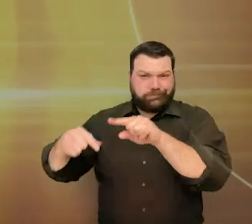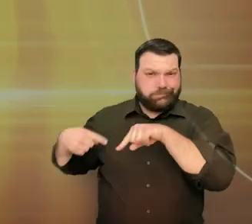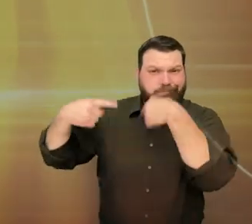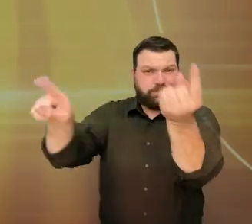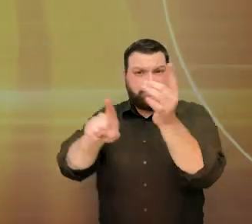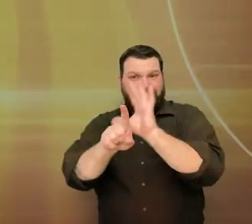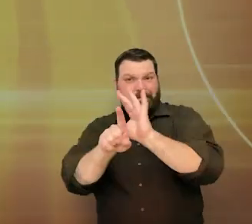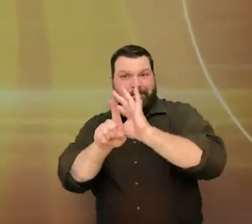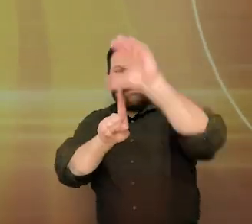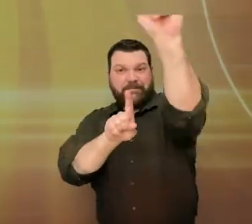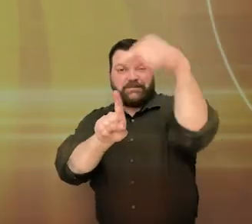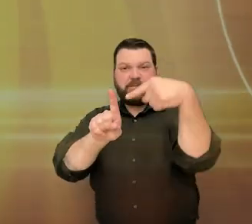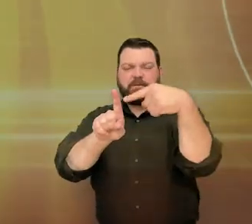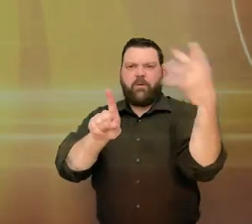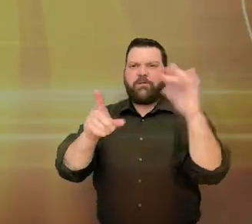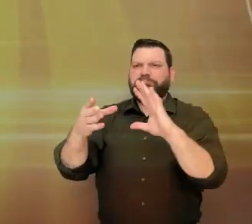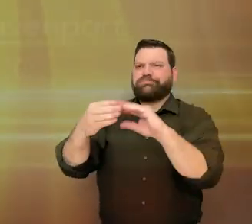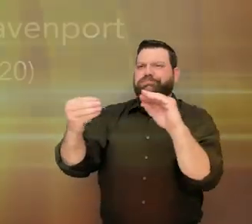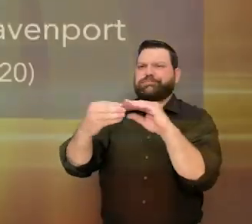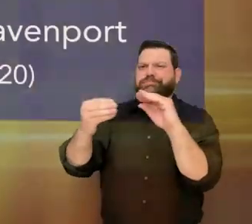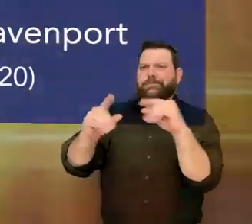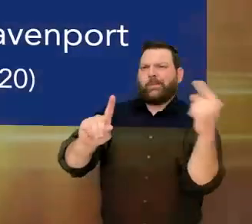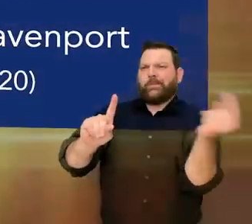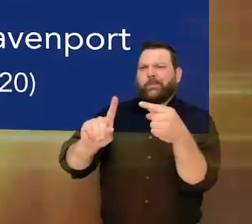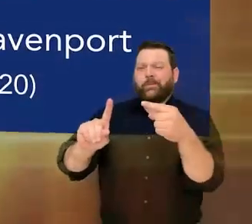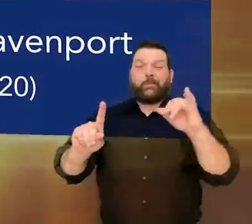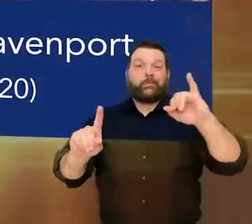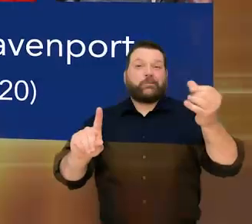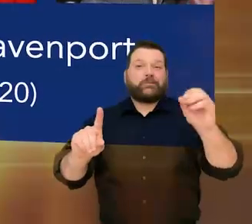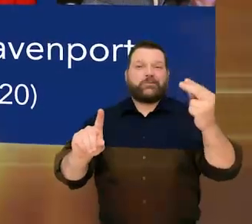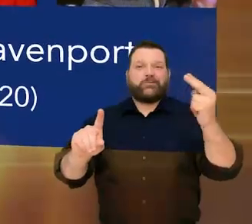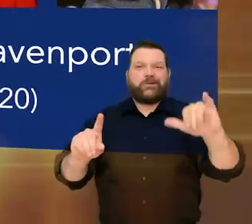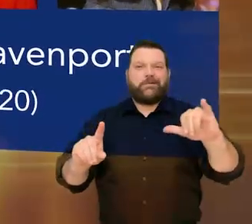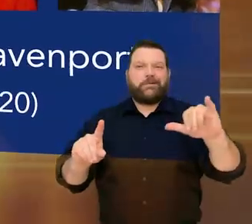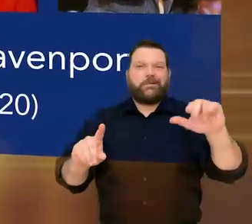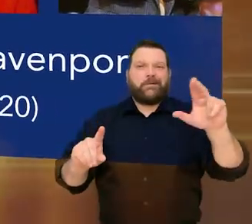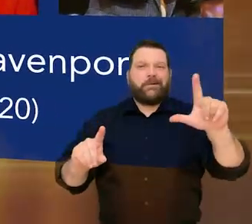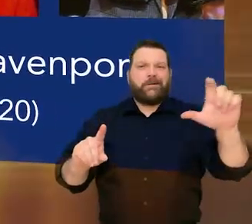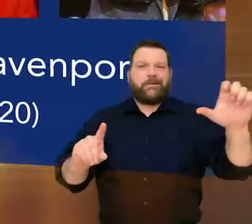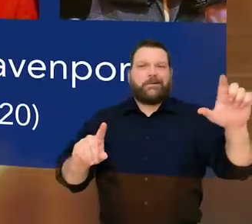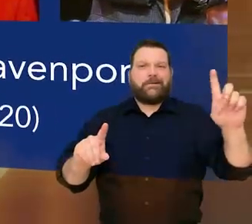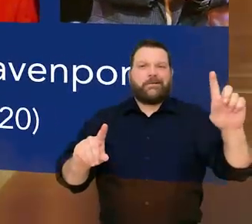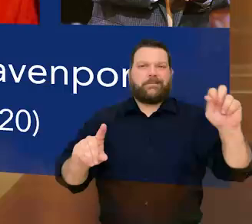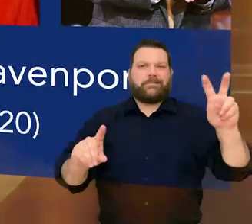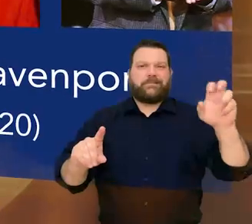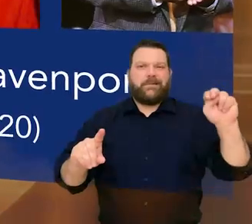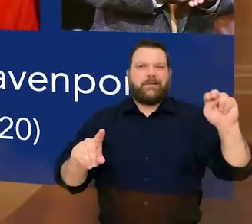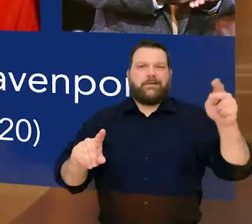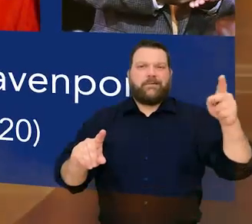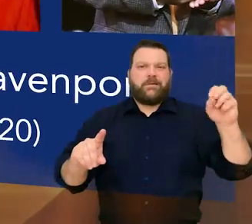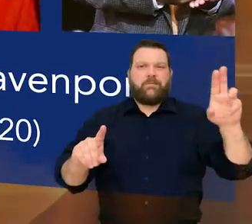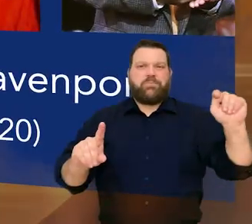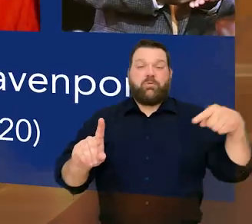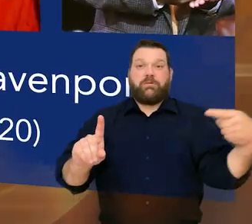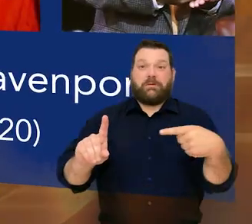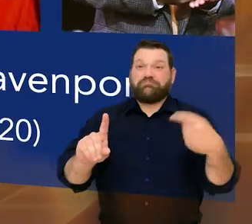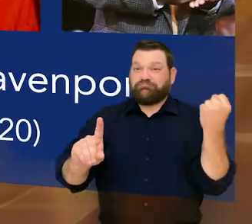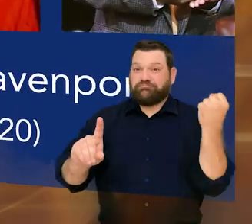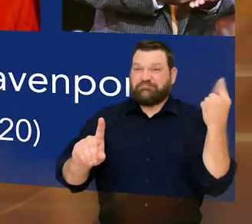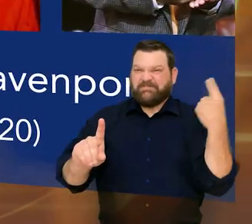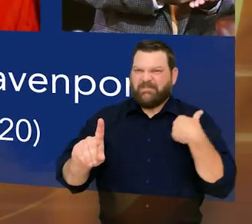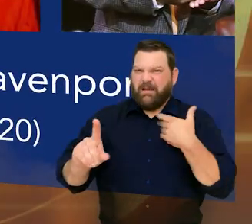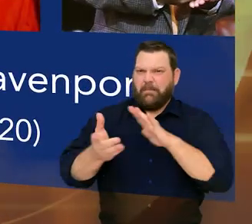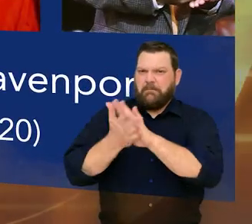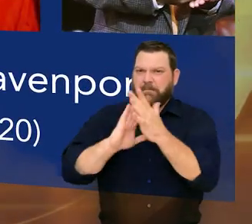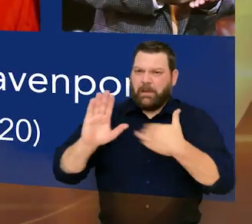on a personal note. I became acutely aware of Johnny Lee Davenport 25 years ago when I took two